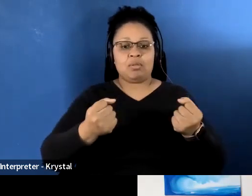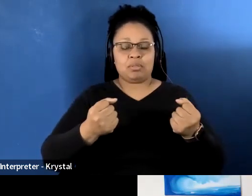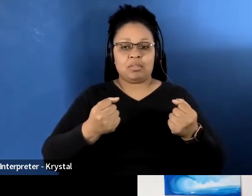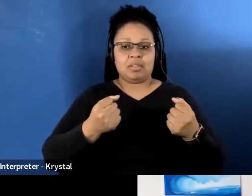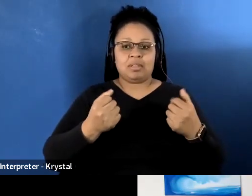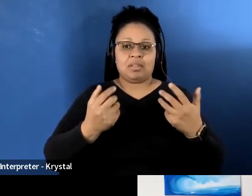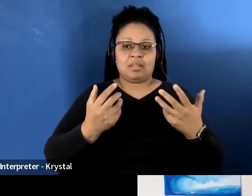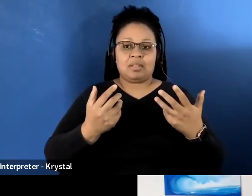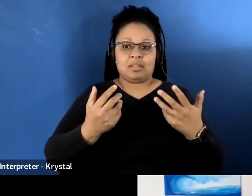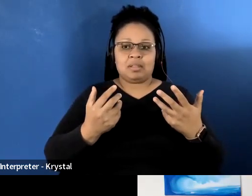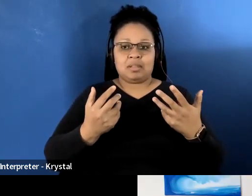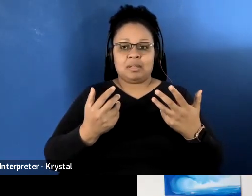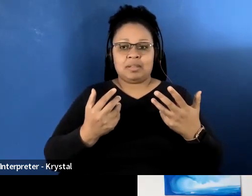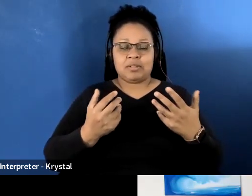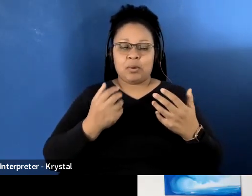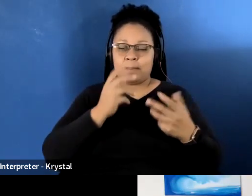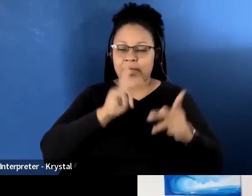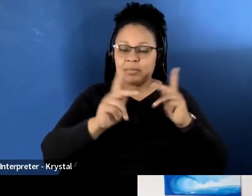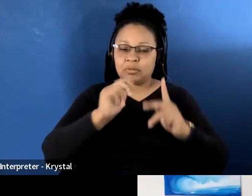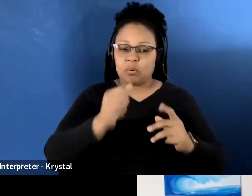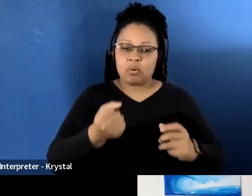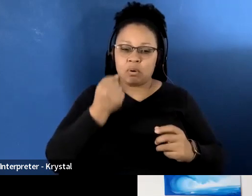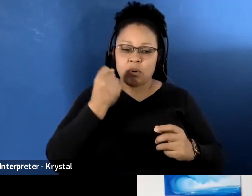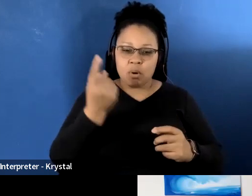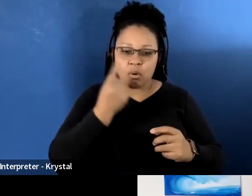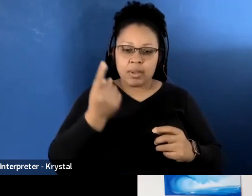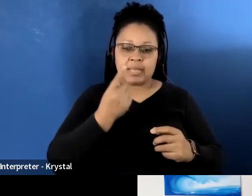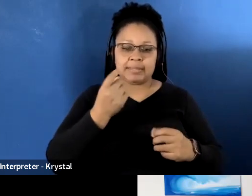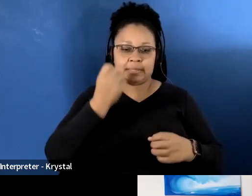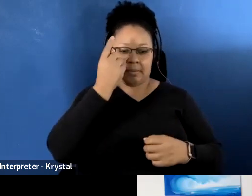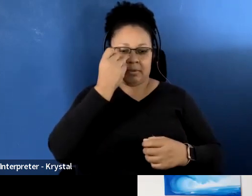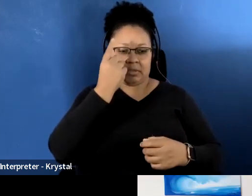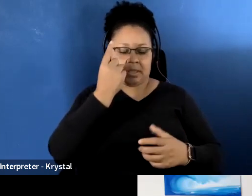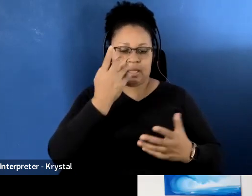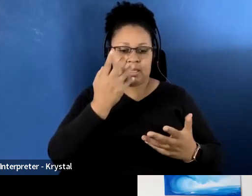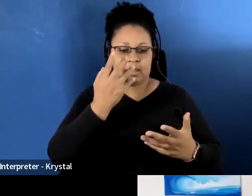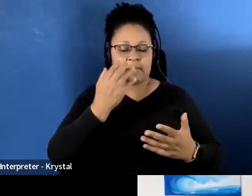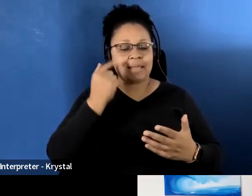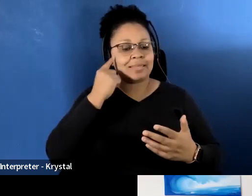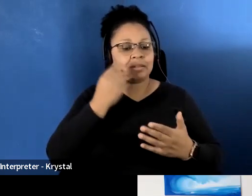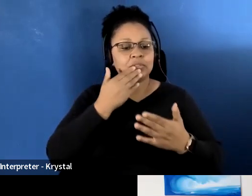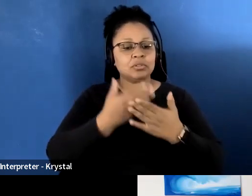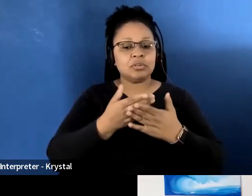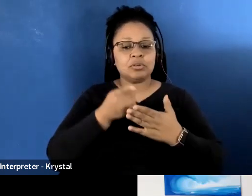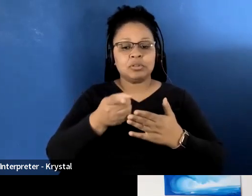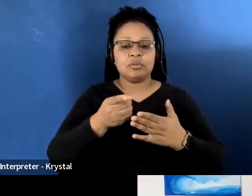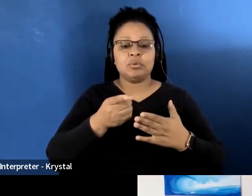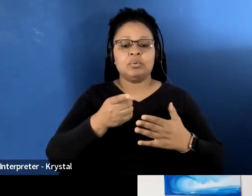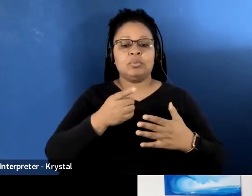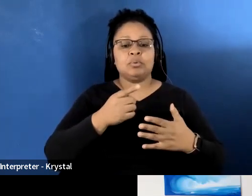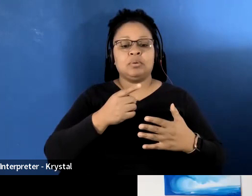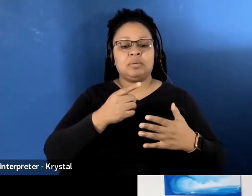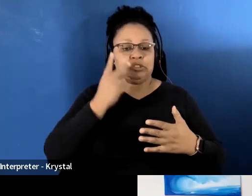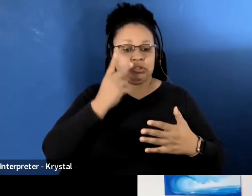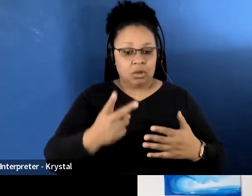people don't always understand. But I think the fact that you acknowledge that, you know, when you recognize that,